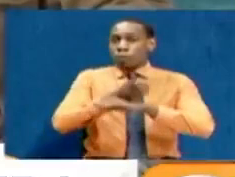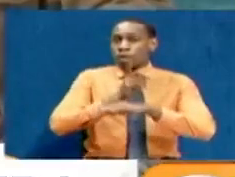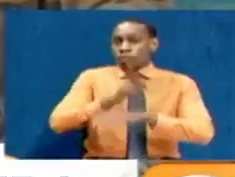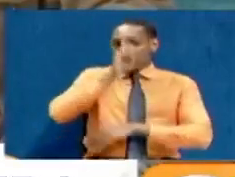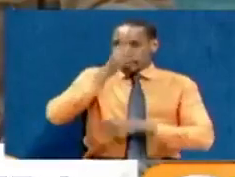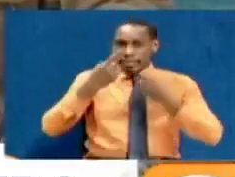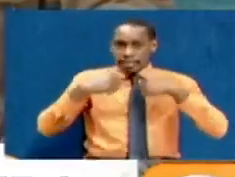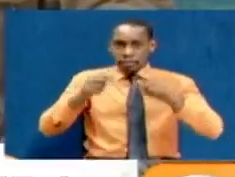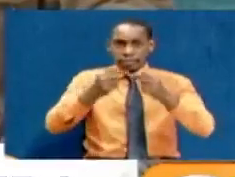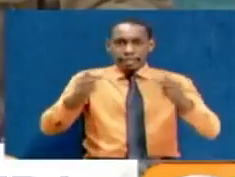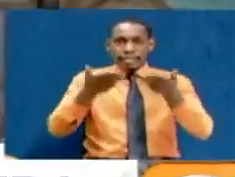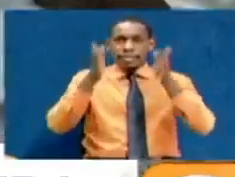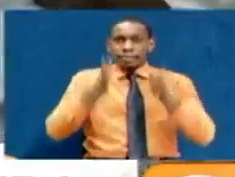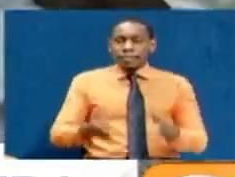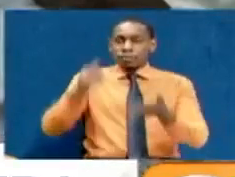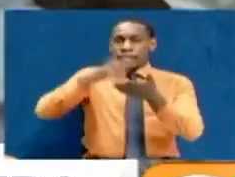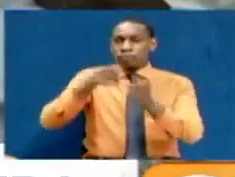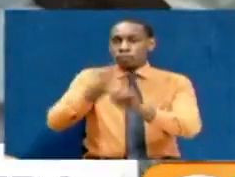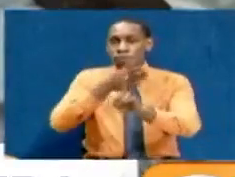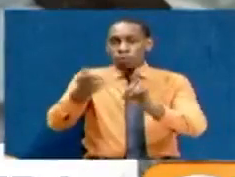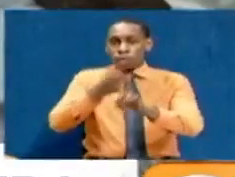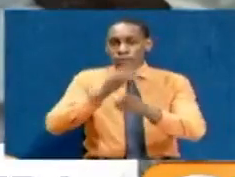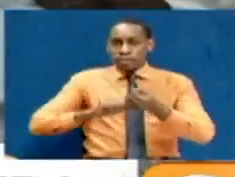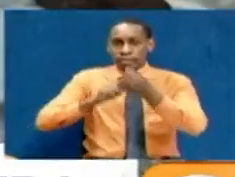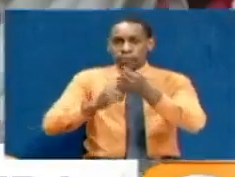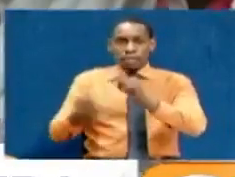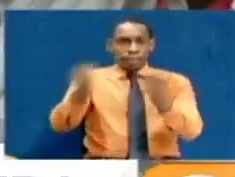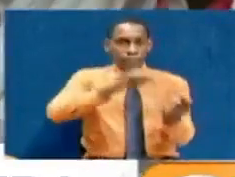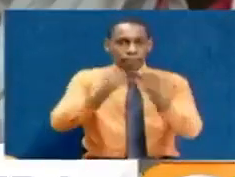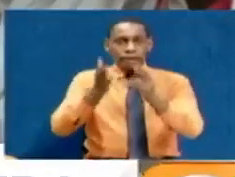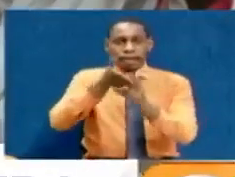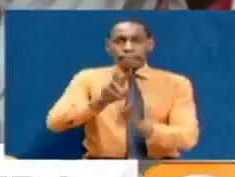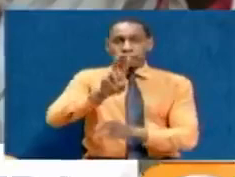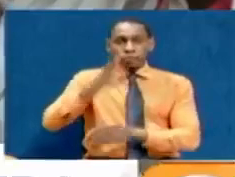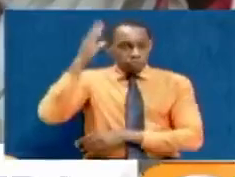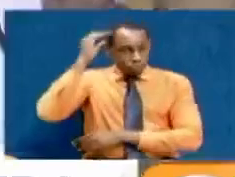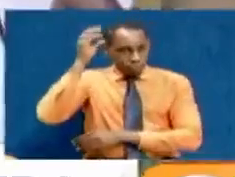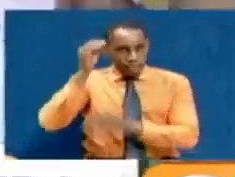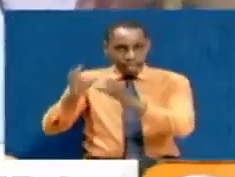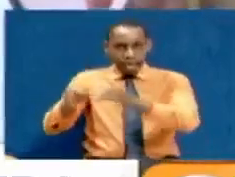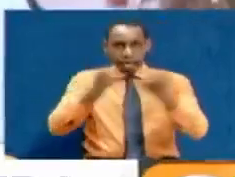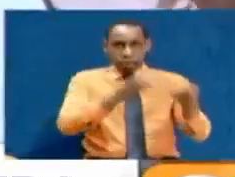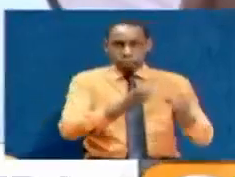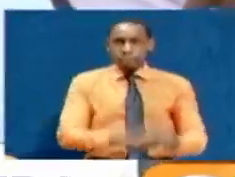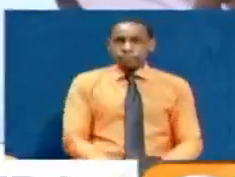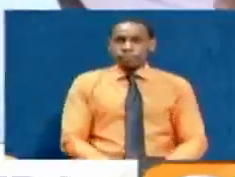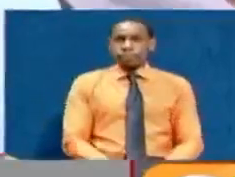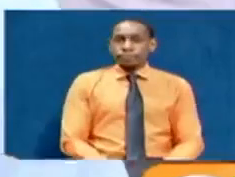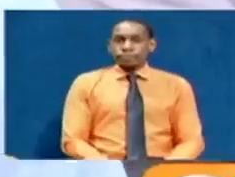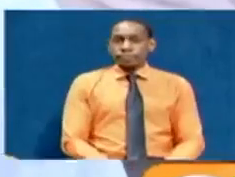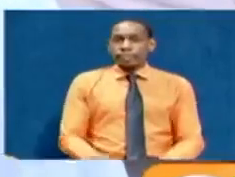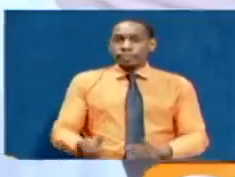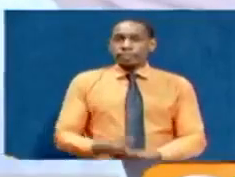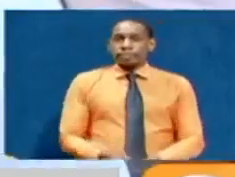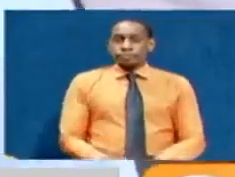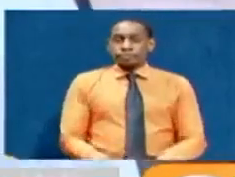was issued against anyone involved in fueling or sponsoring the animosity between the two Somali clans. A lot of ground has